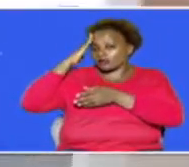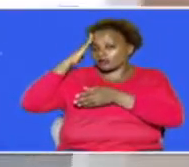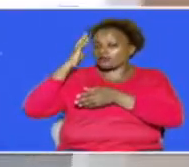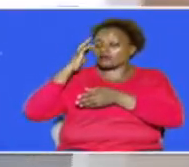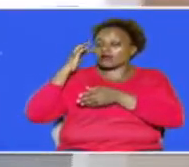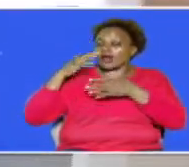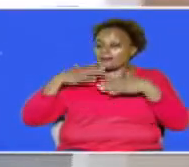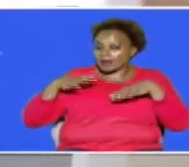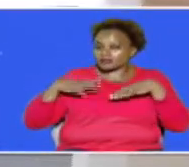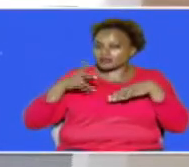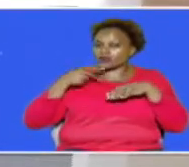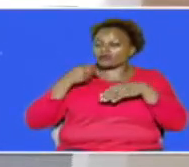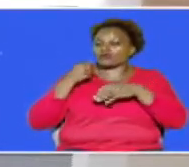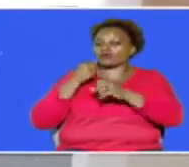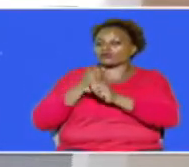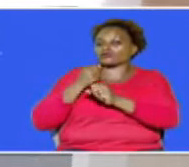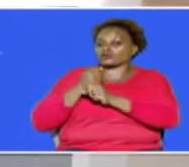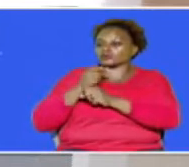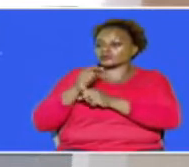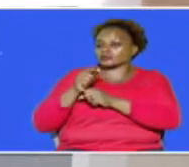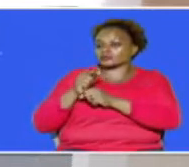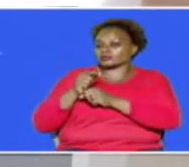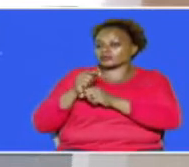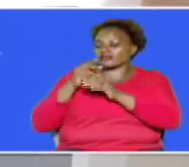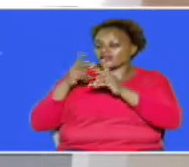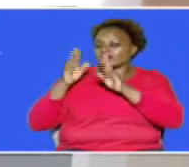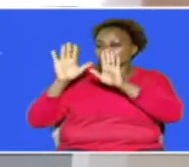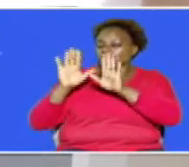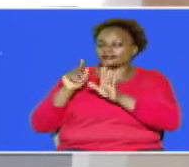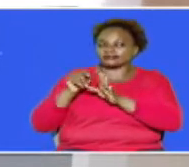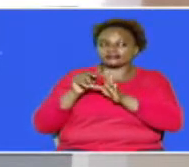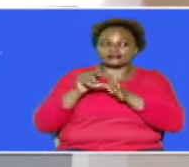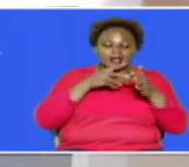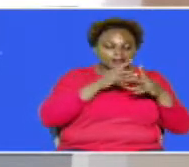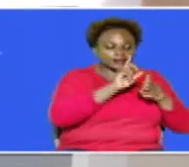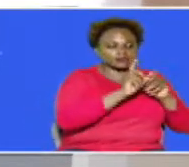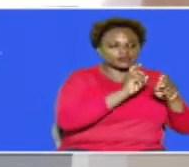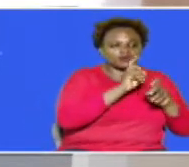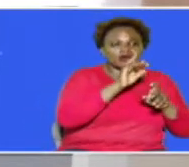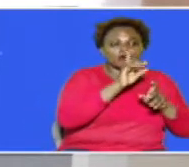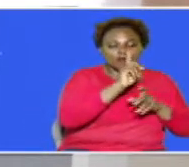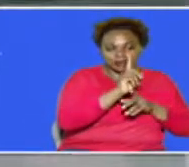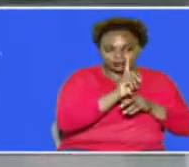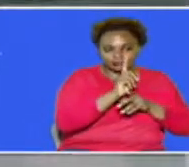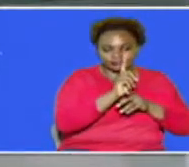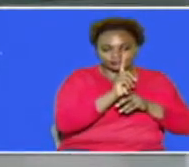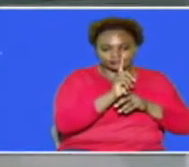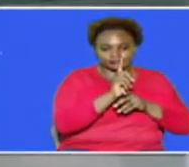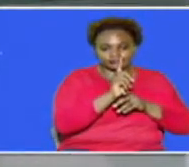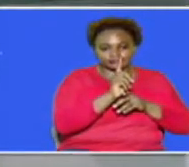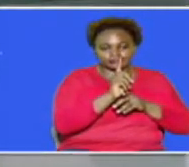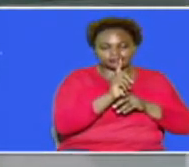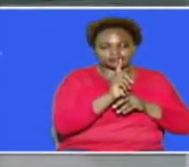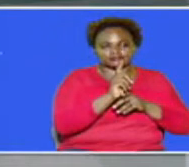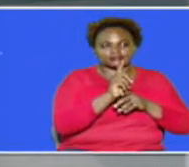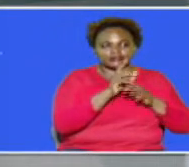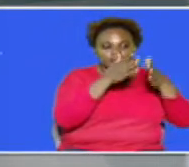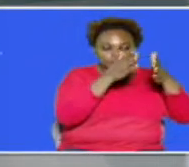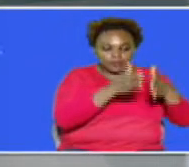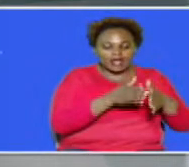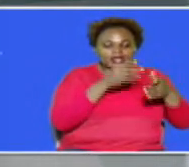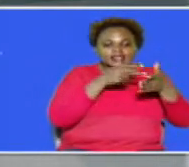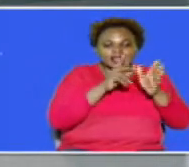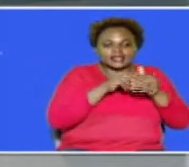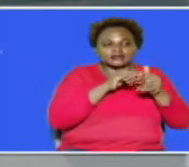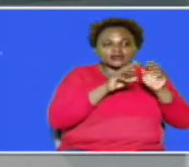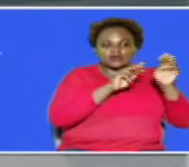somebody who is not two-faced. Okay. That is very, very important. I want to go to this document, but one more question. Did this start, you